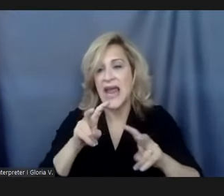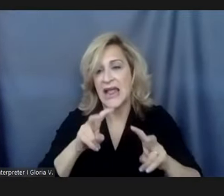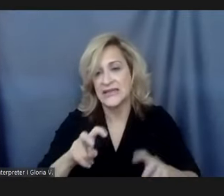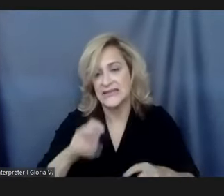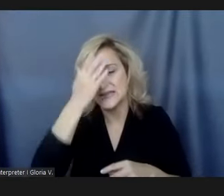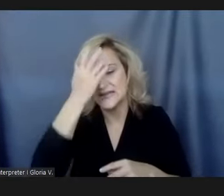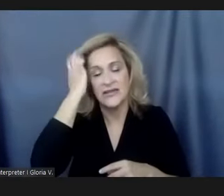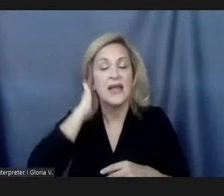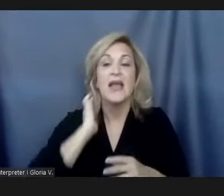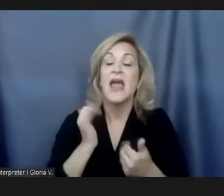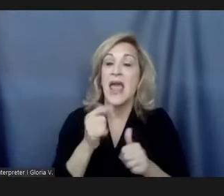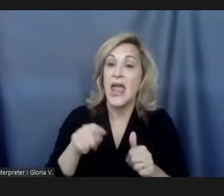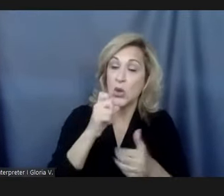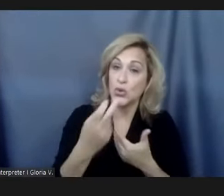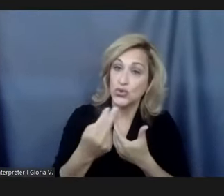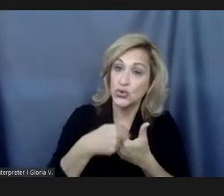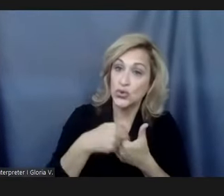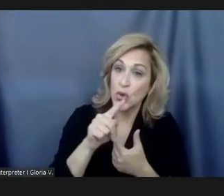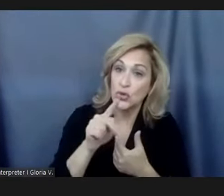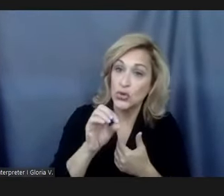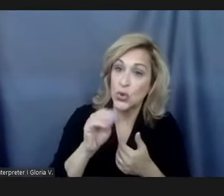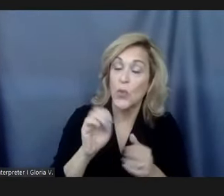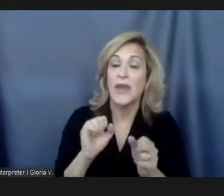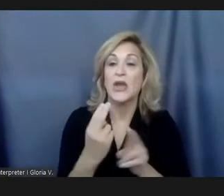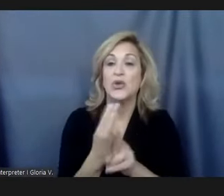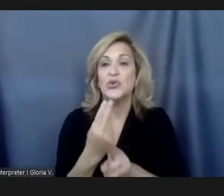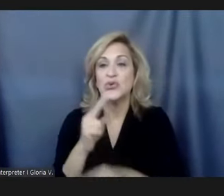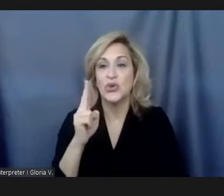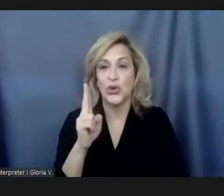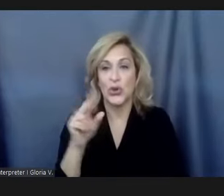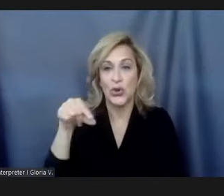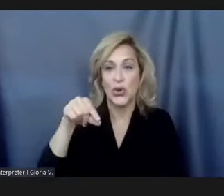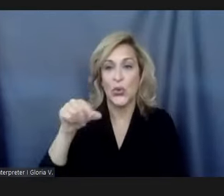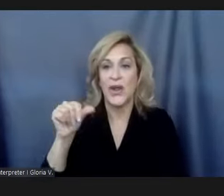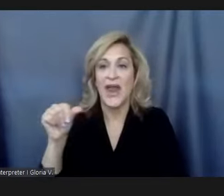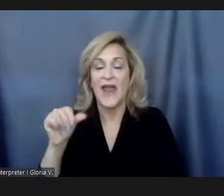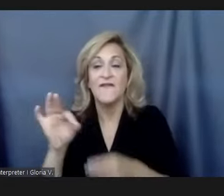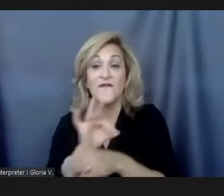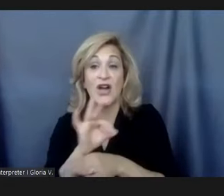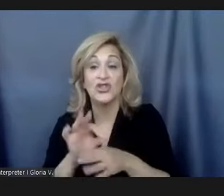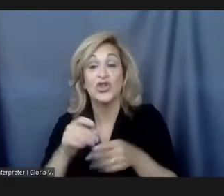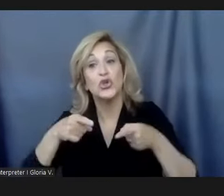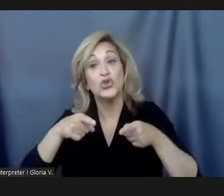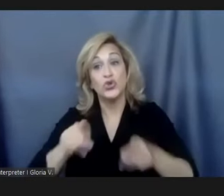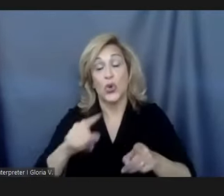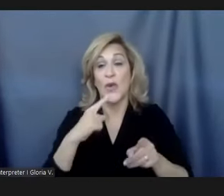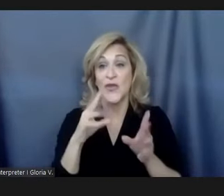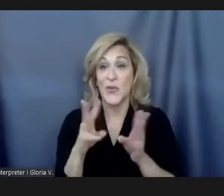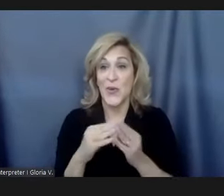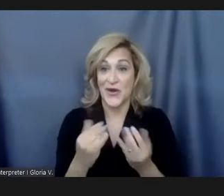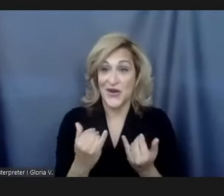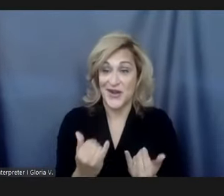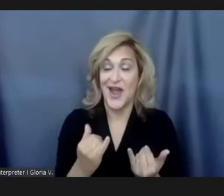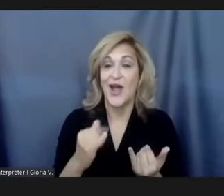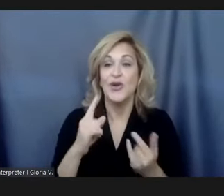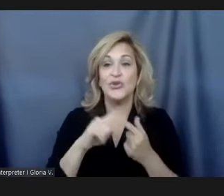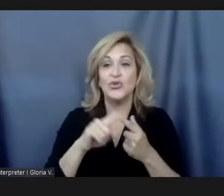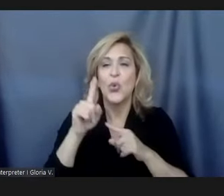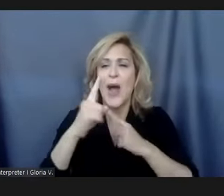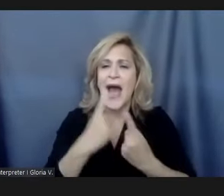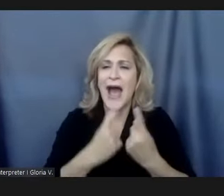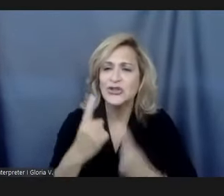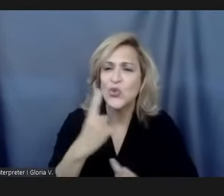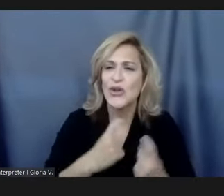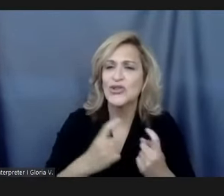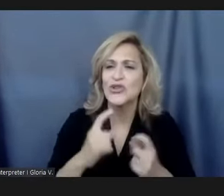Anyone who joined the Zoom may also use the Q&A function throughout today's webinar to ask questions or provide comments.